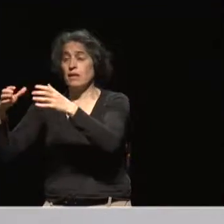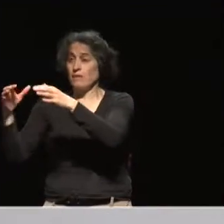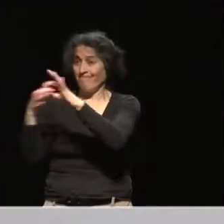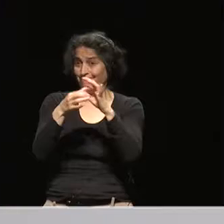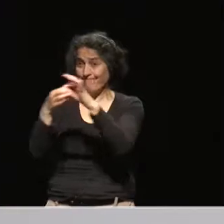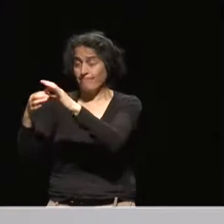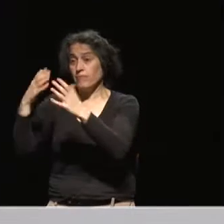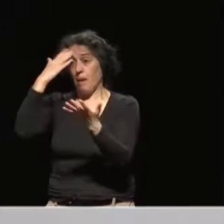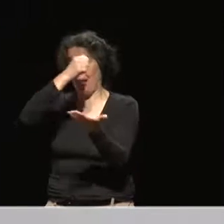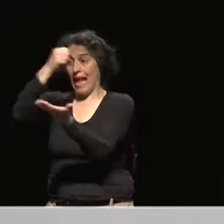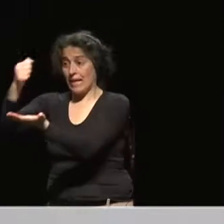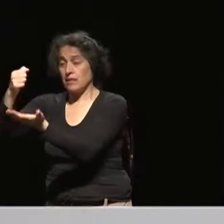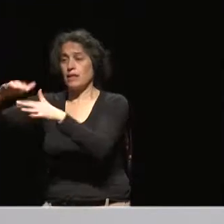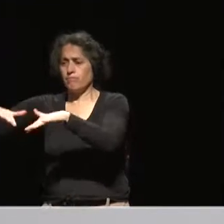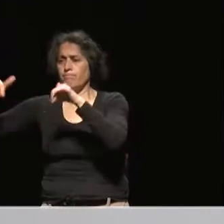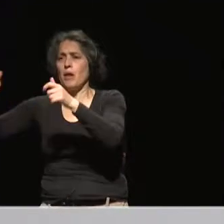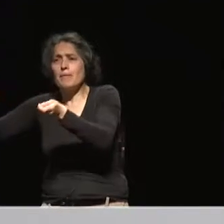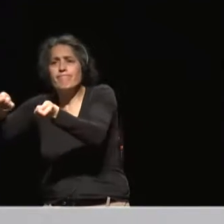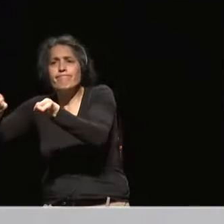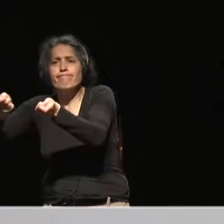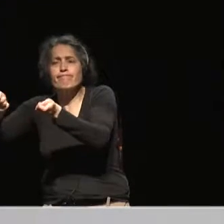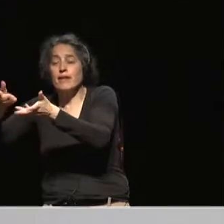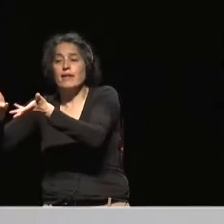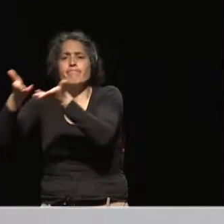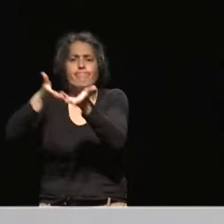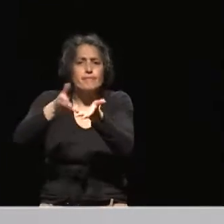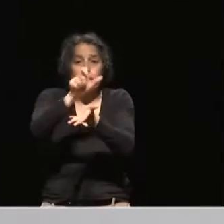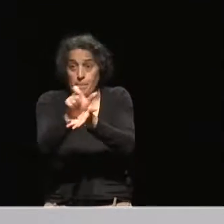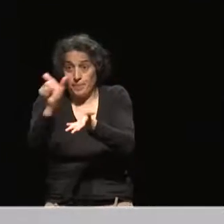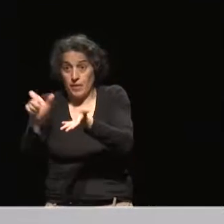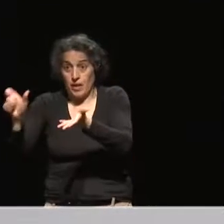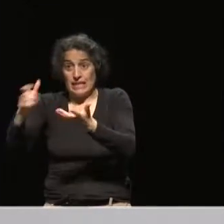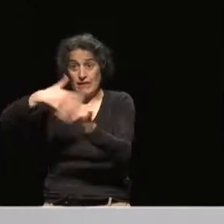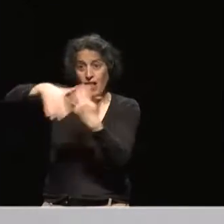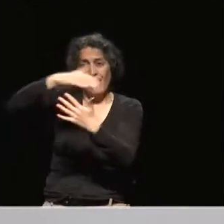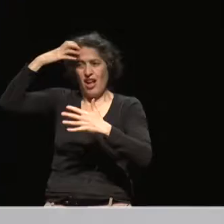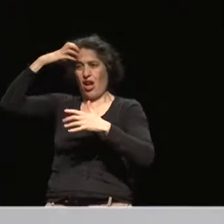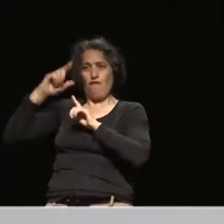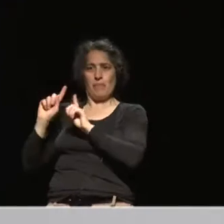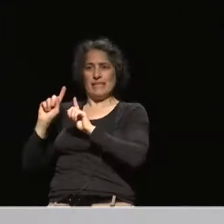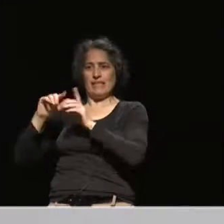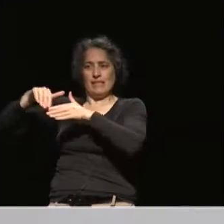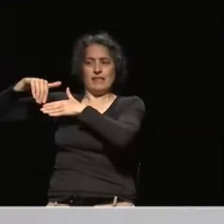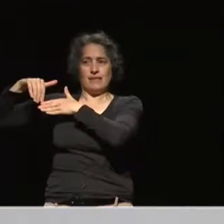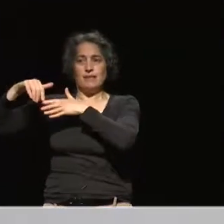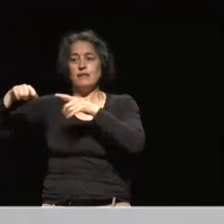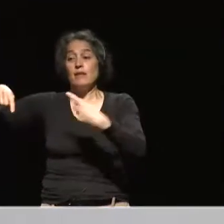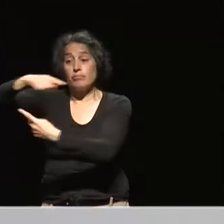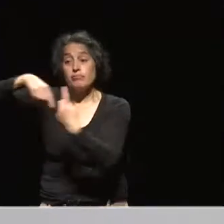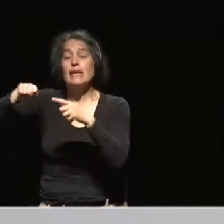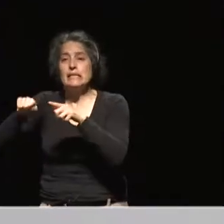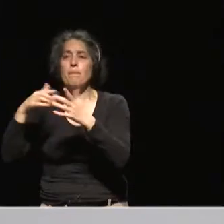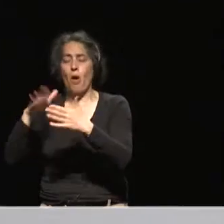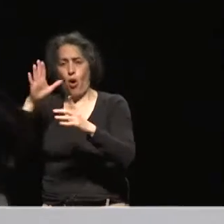carried out some excellent work on the extractive industry and conflict minerals and conflict ores. And I